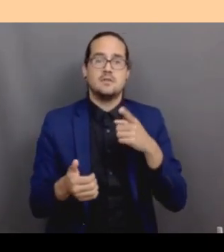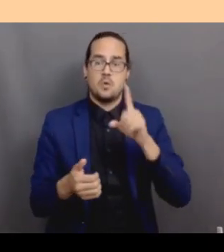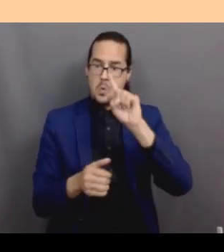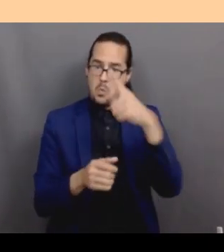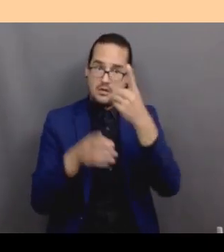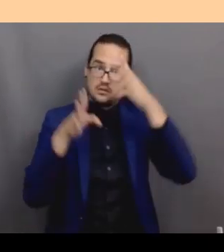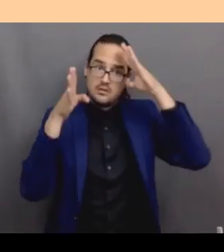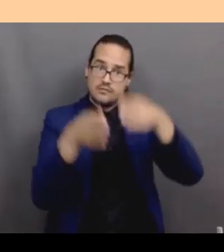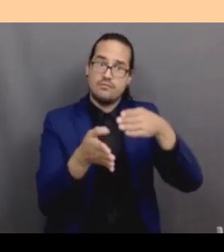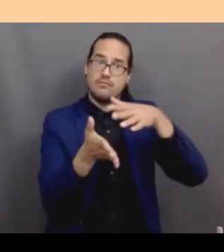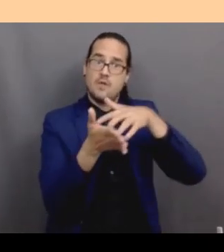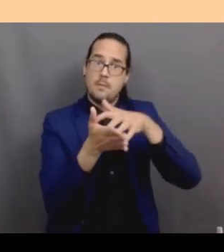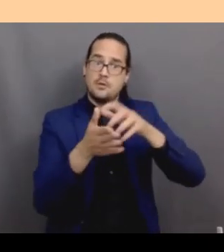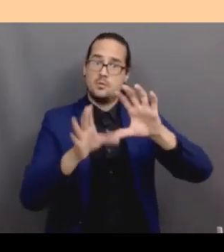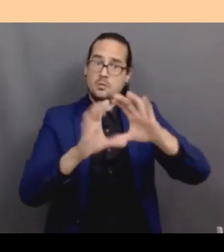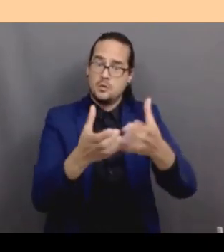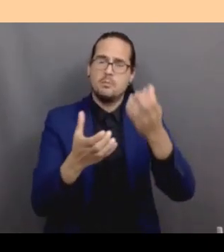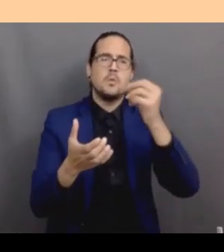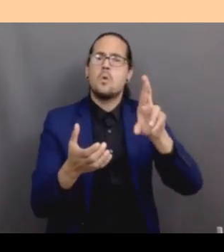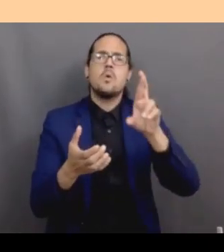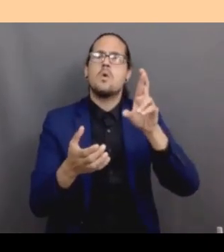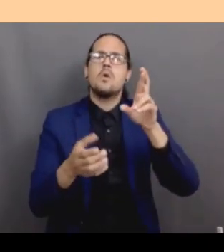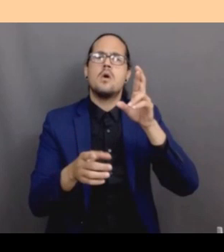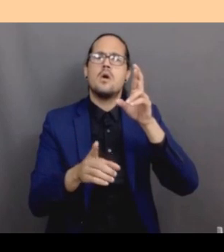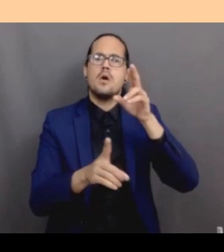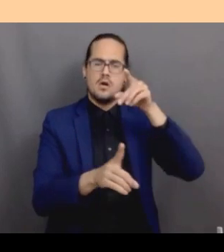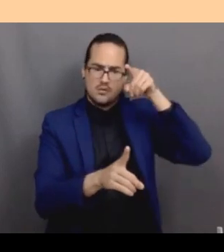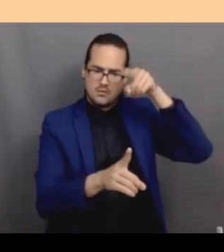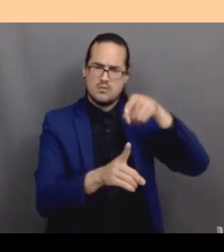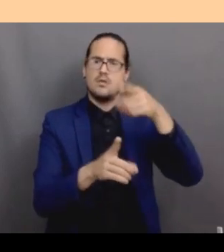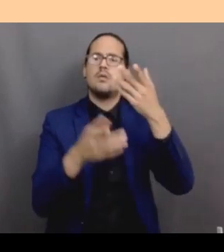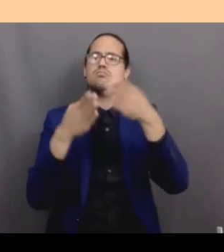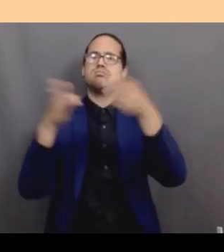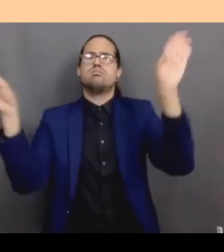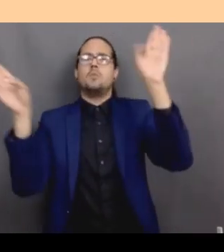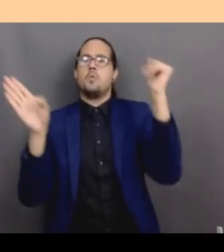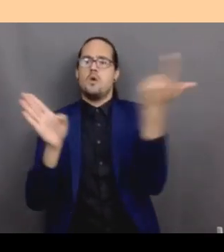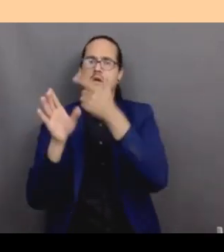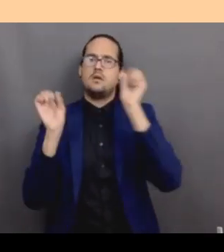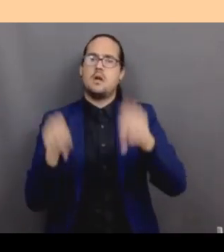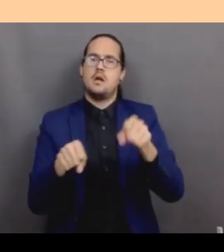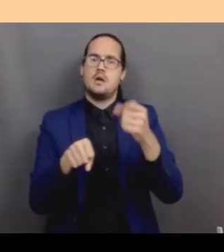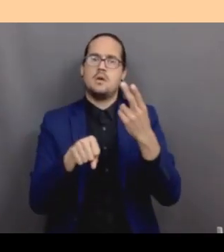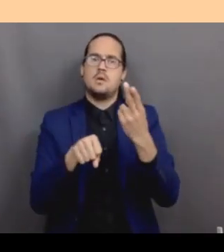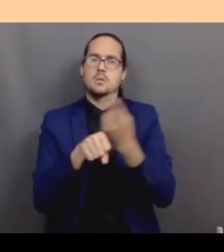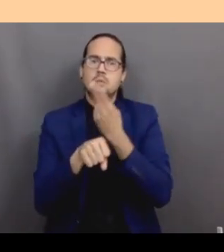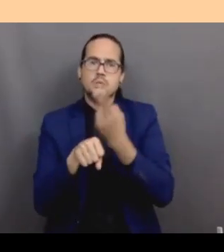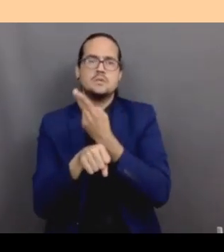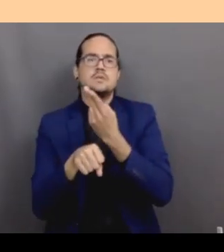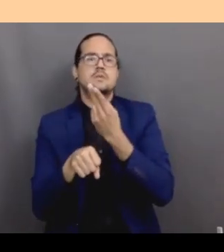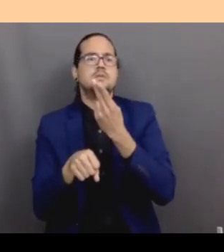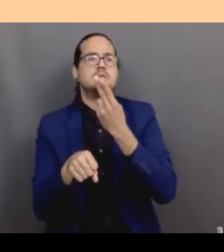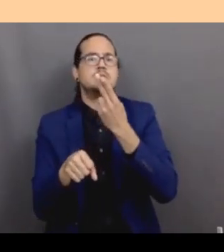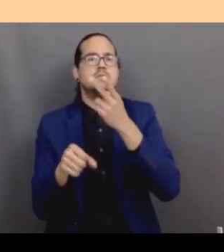are things in the works to make something like that available to maybe those communities, Dr. Lisa, that you